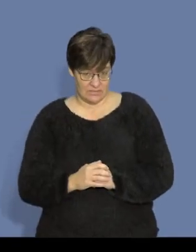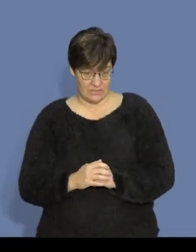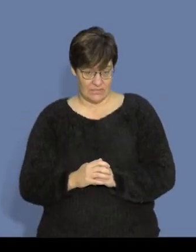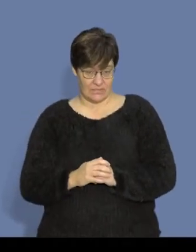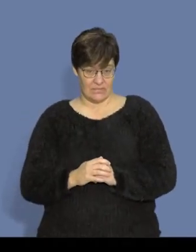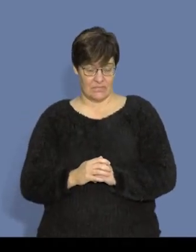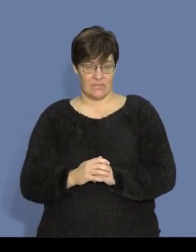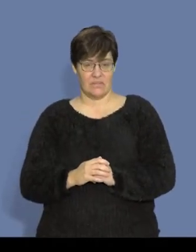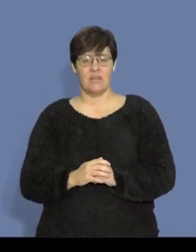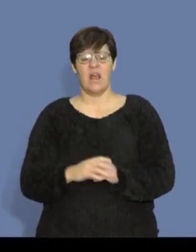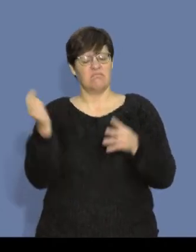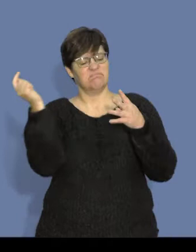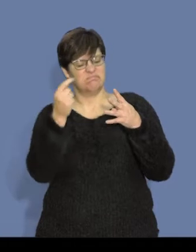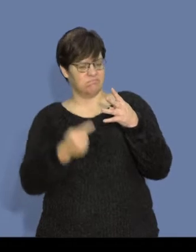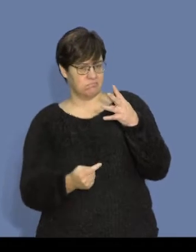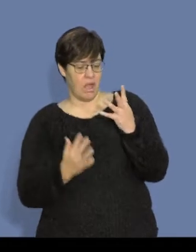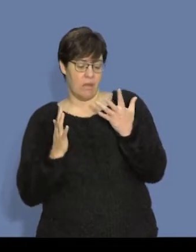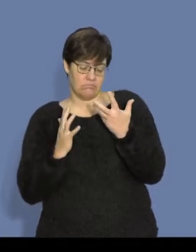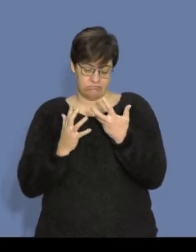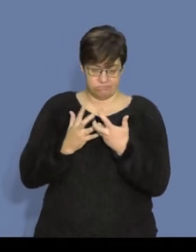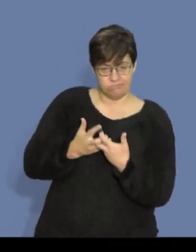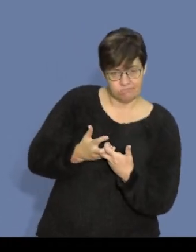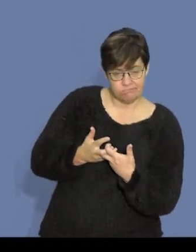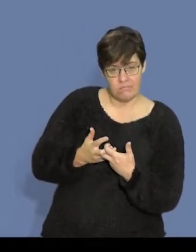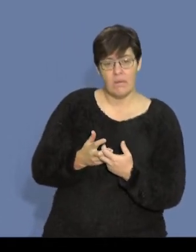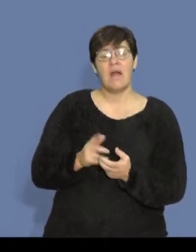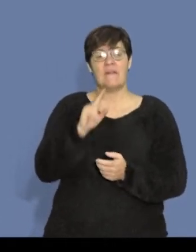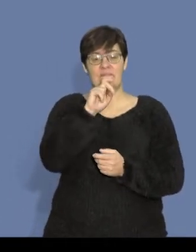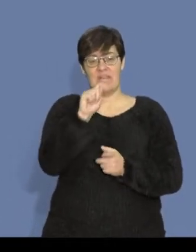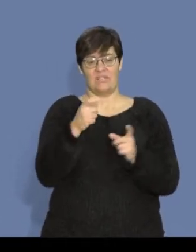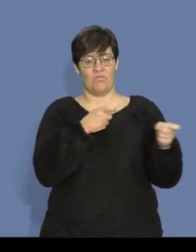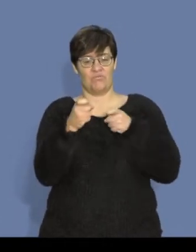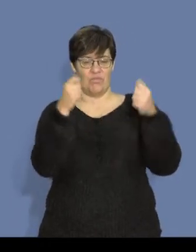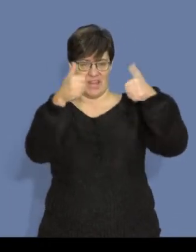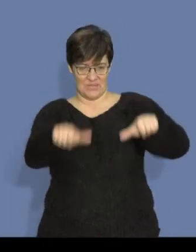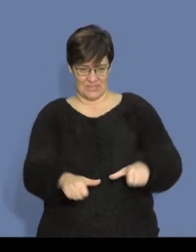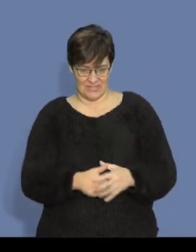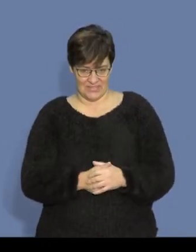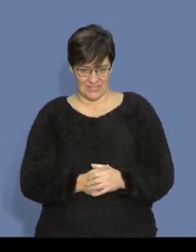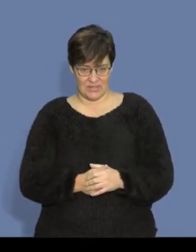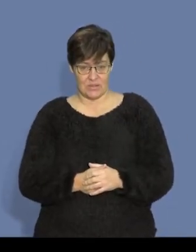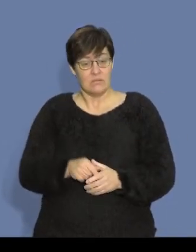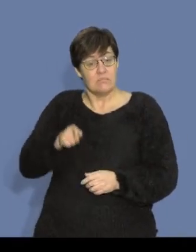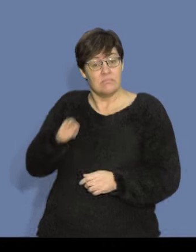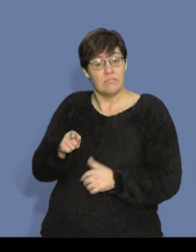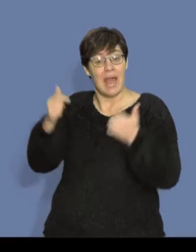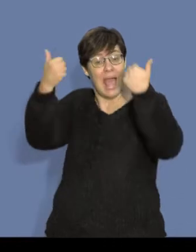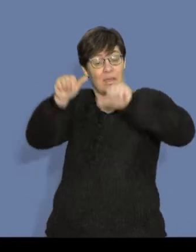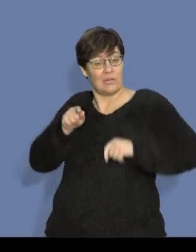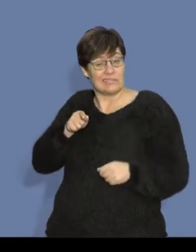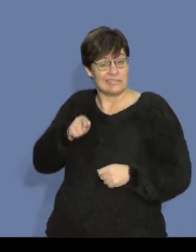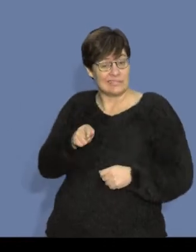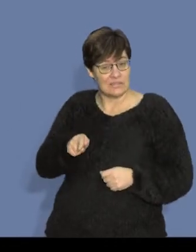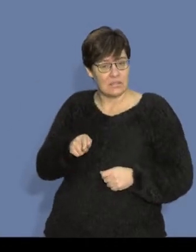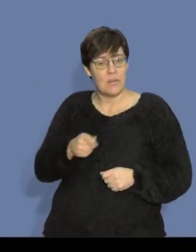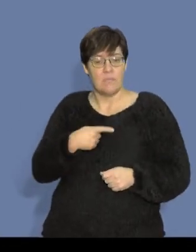collected, right? All of this then fits into the VAT control account. Now remember we said that this VAT control account, when